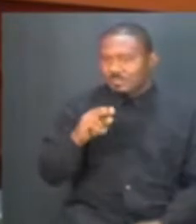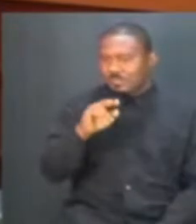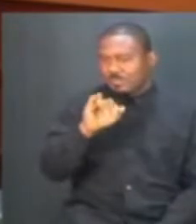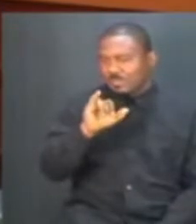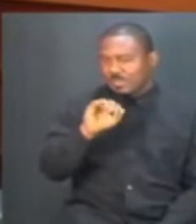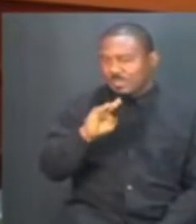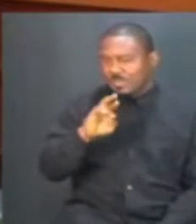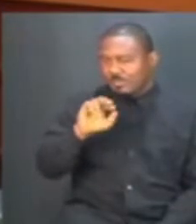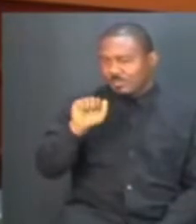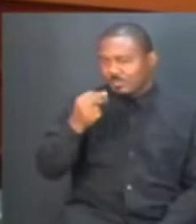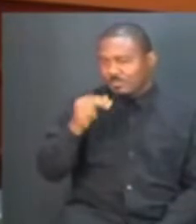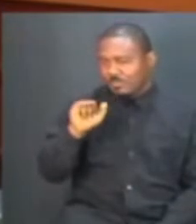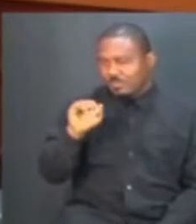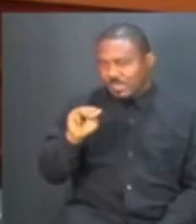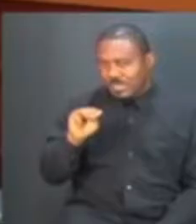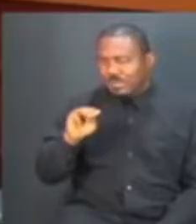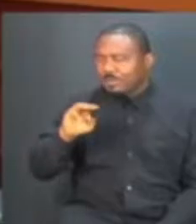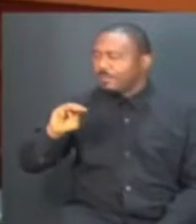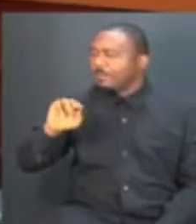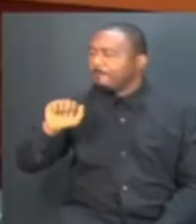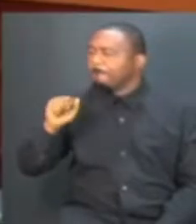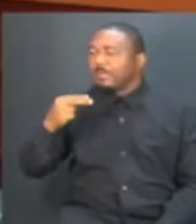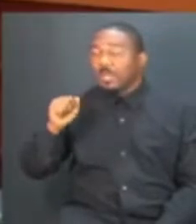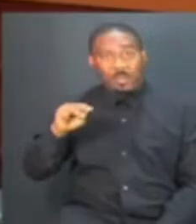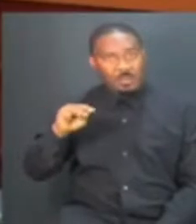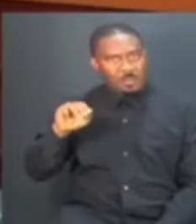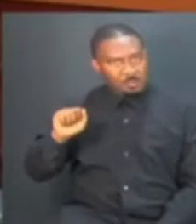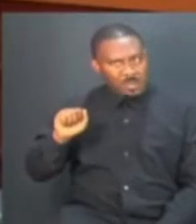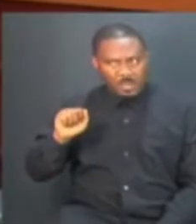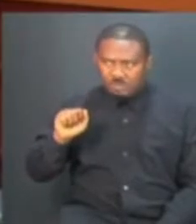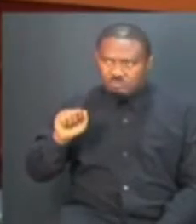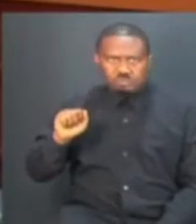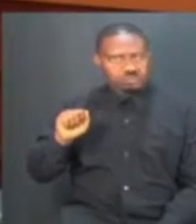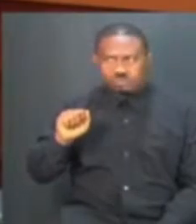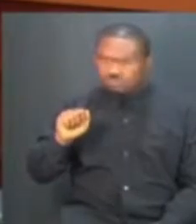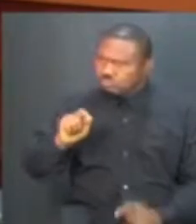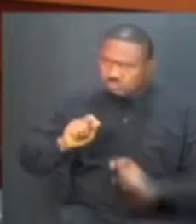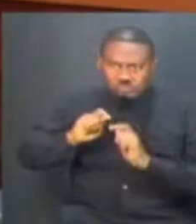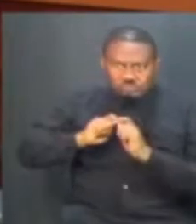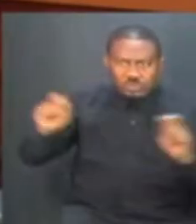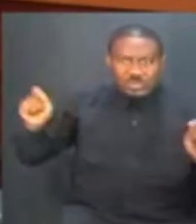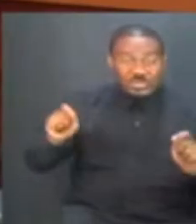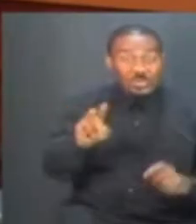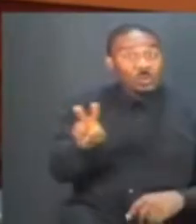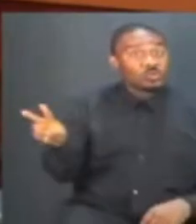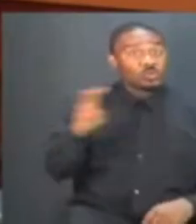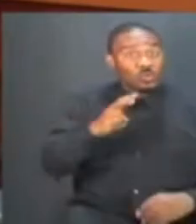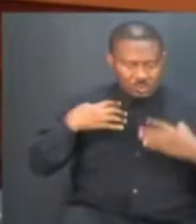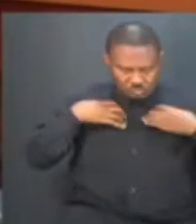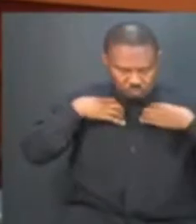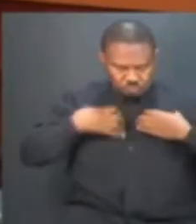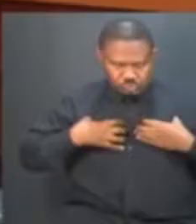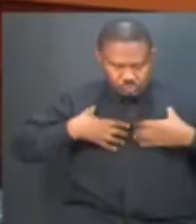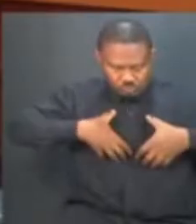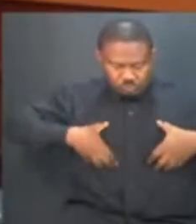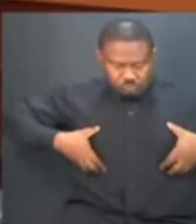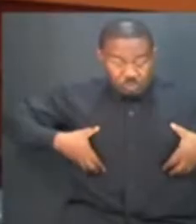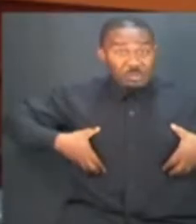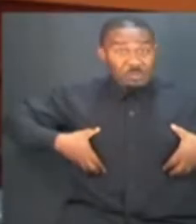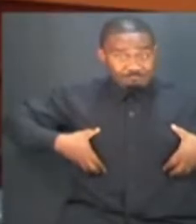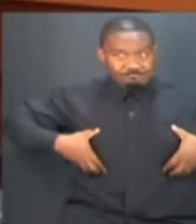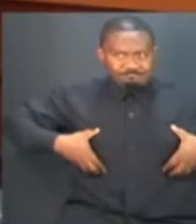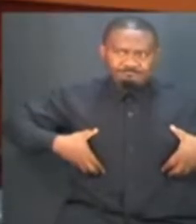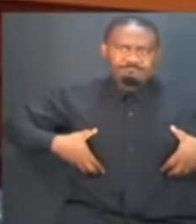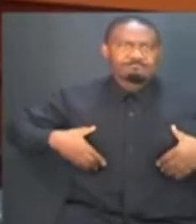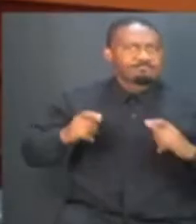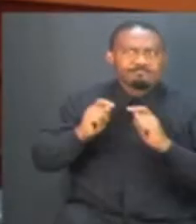response, donated 200 life jackets when the incident occurred. My gratitude goes